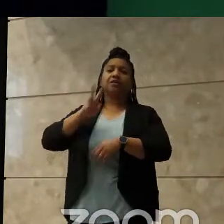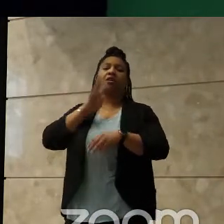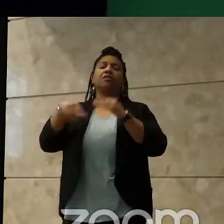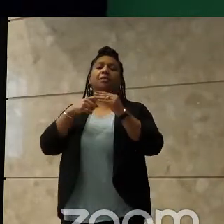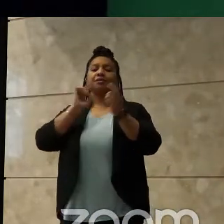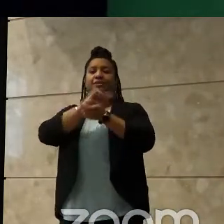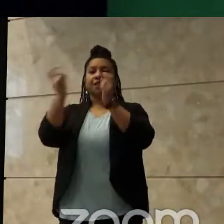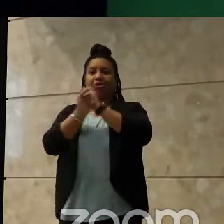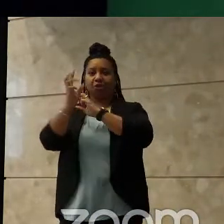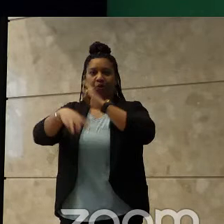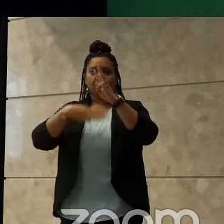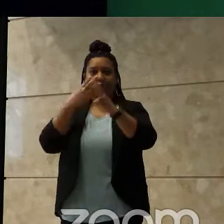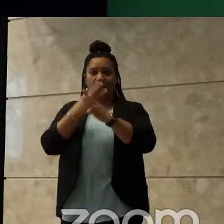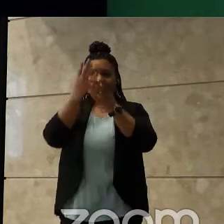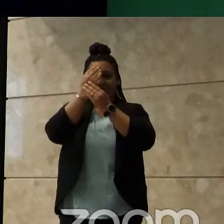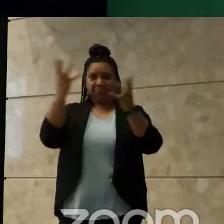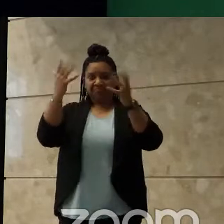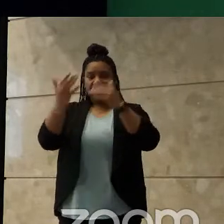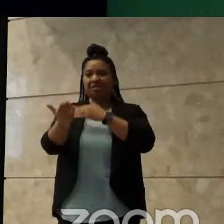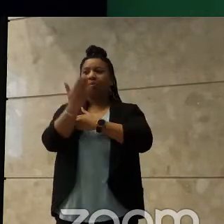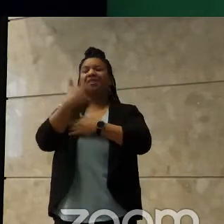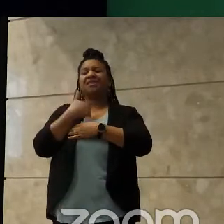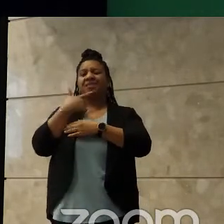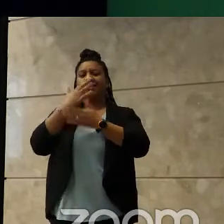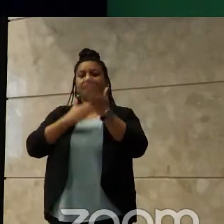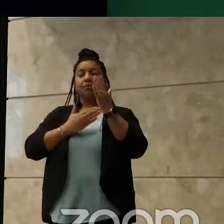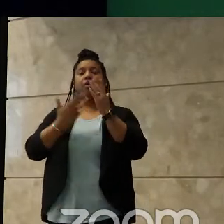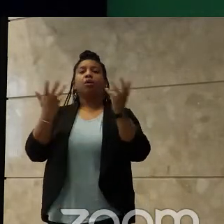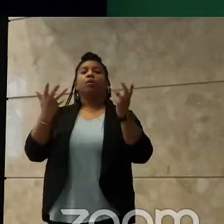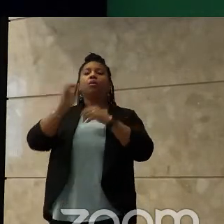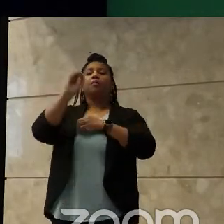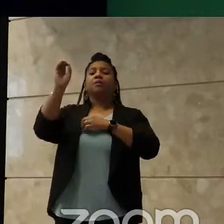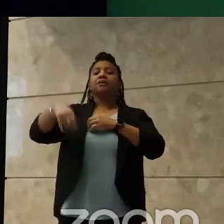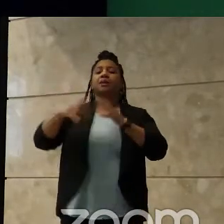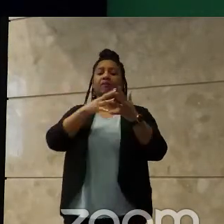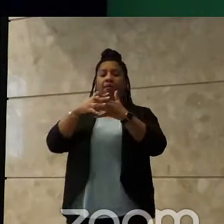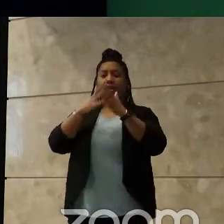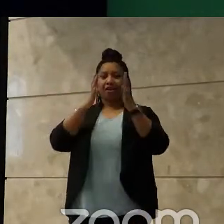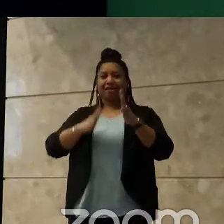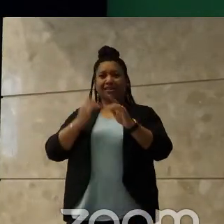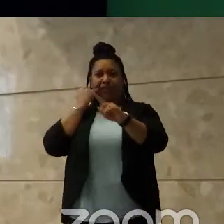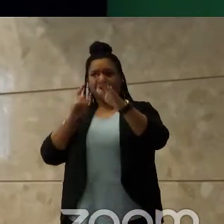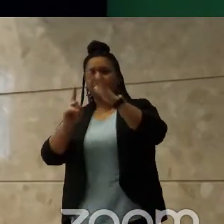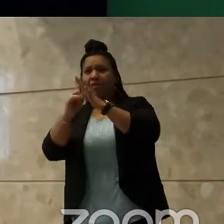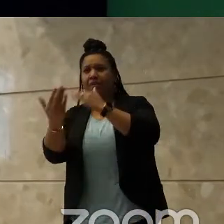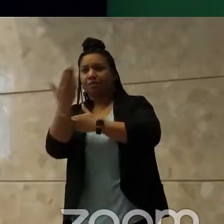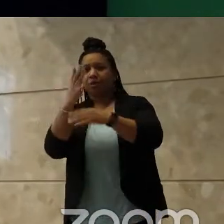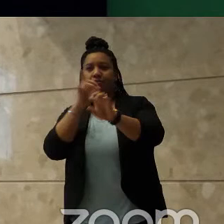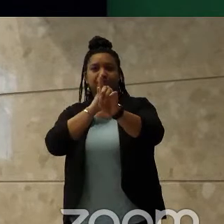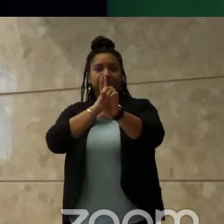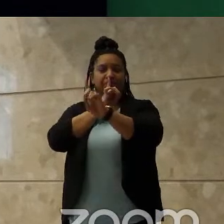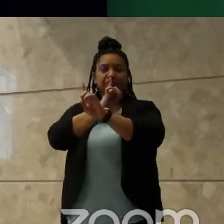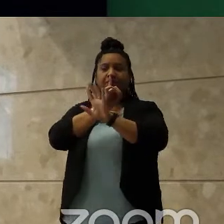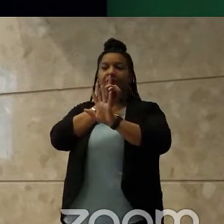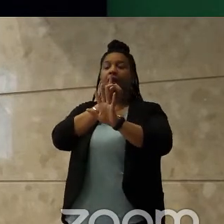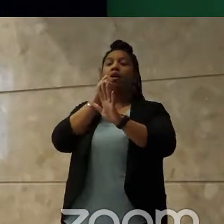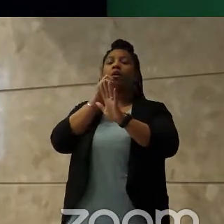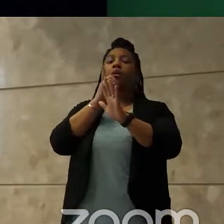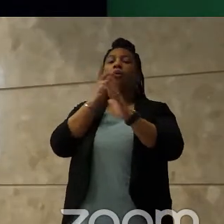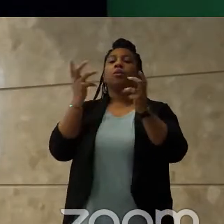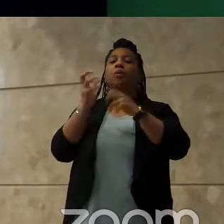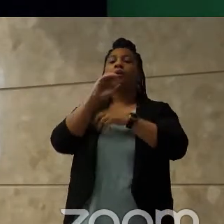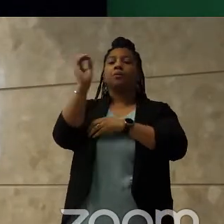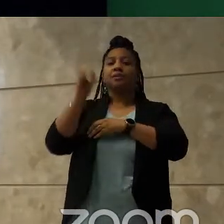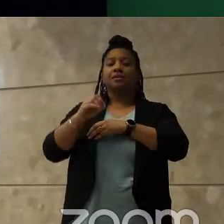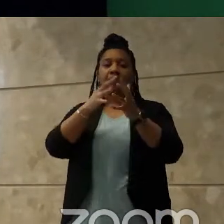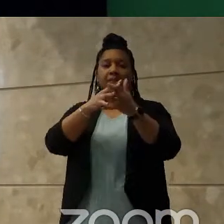morning, what percent of Americans, if you were there this morning, don't give the answer. What percent of Americans in